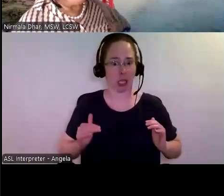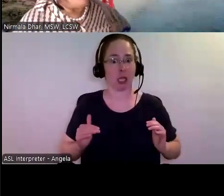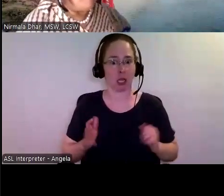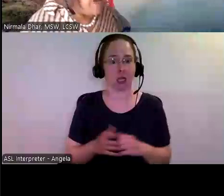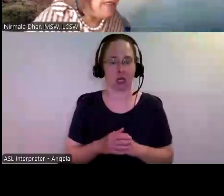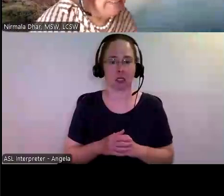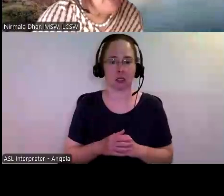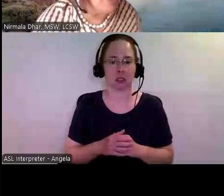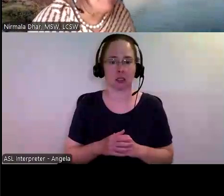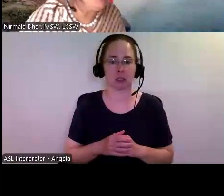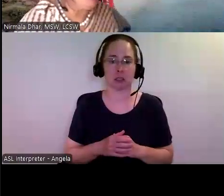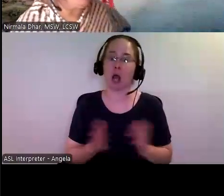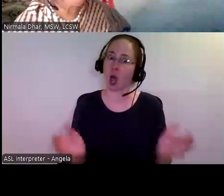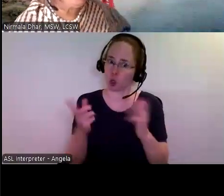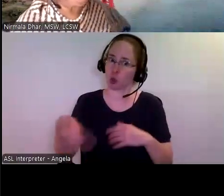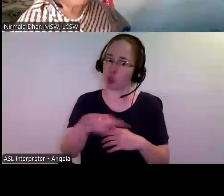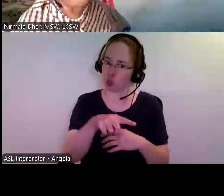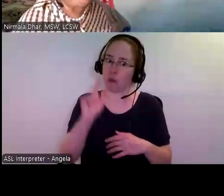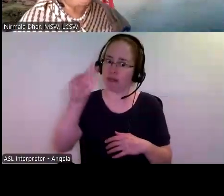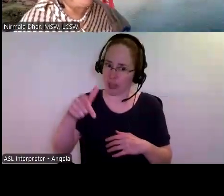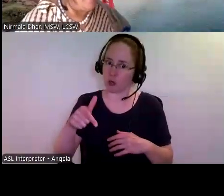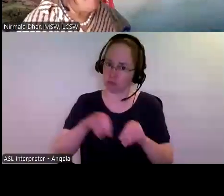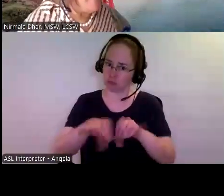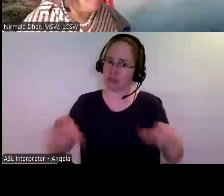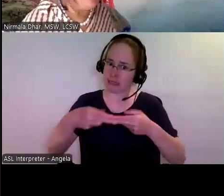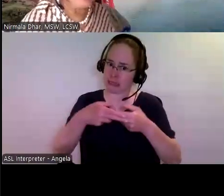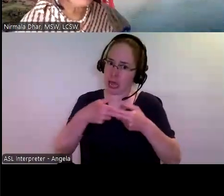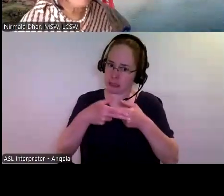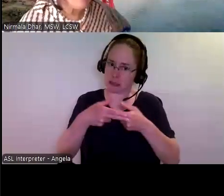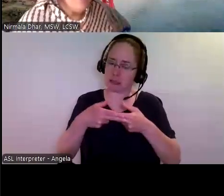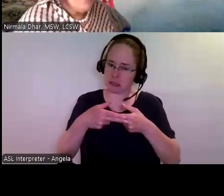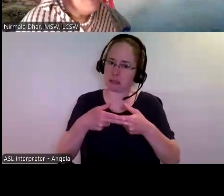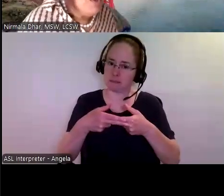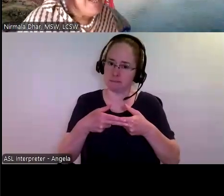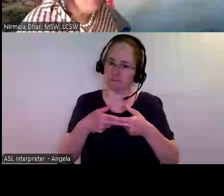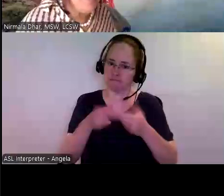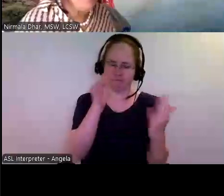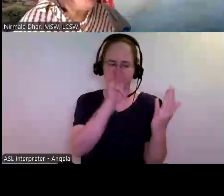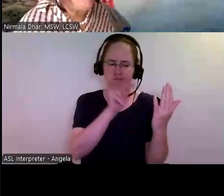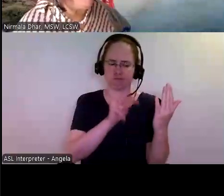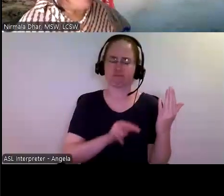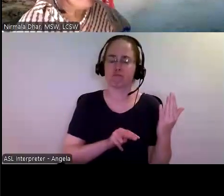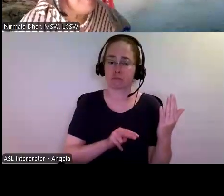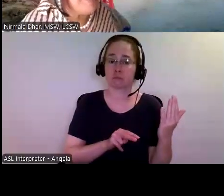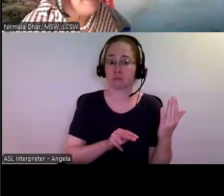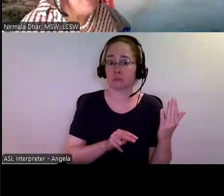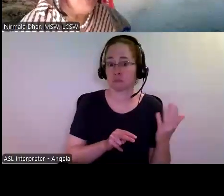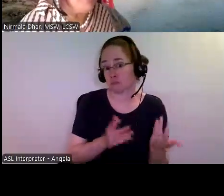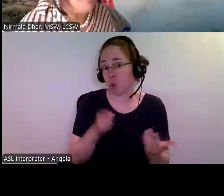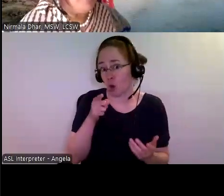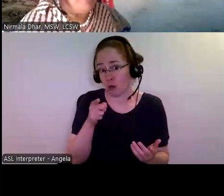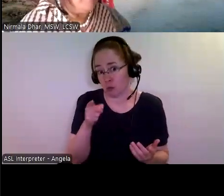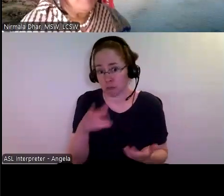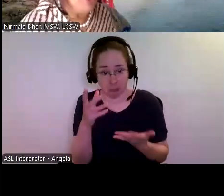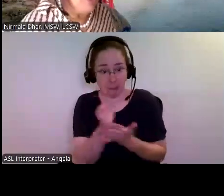would highly encourage you when you receive this slide deck to look at whether you are maximizing